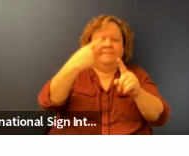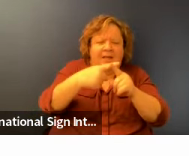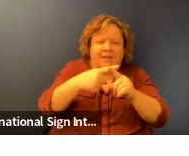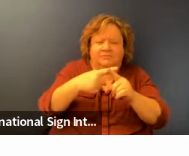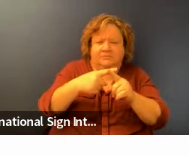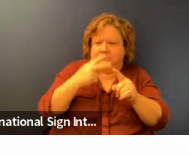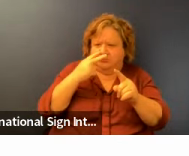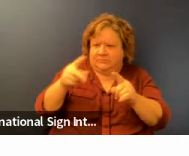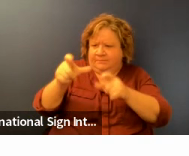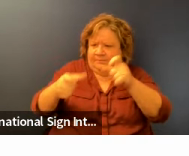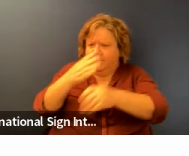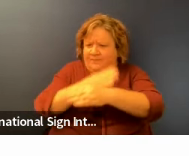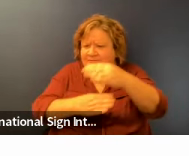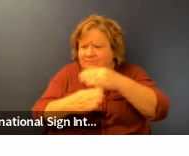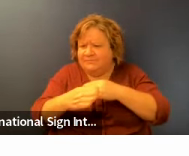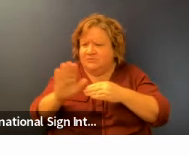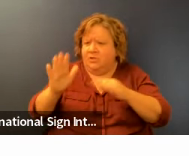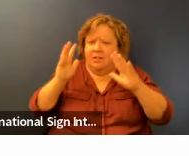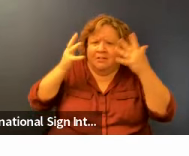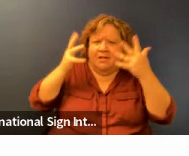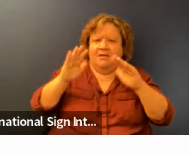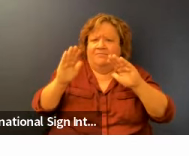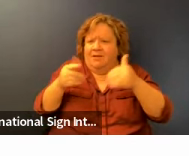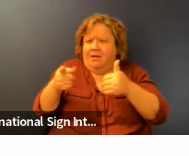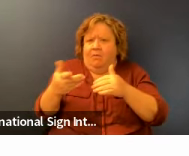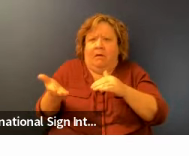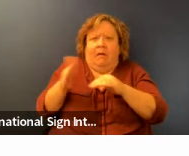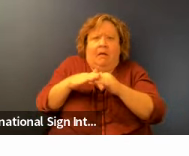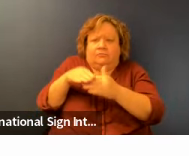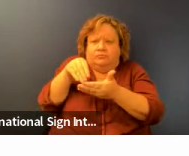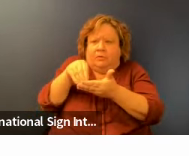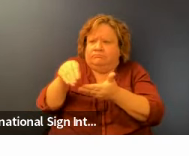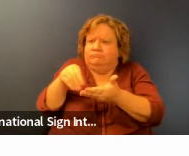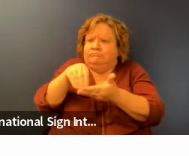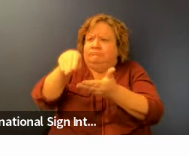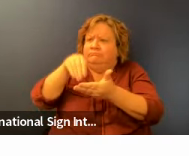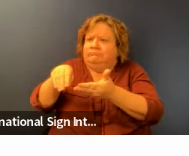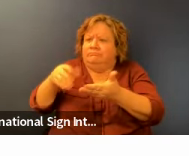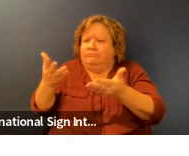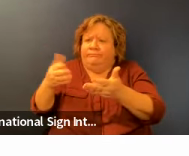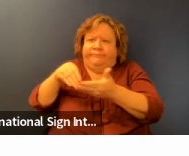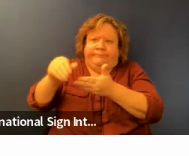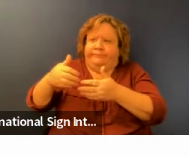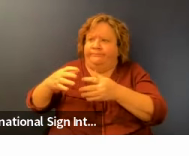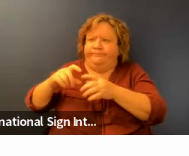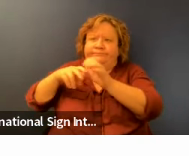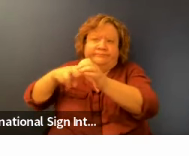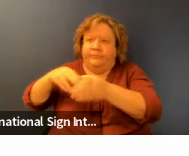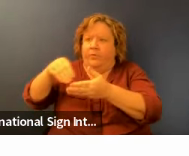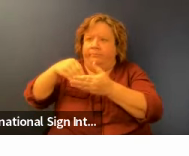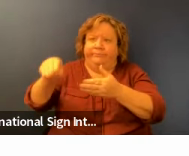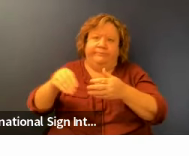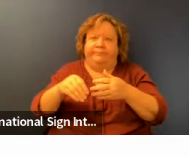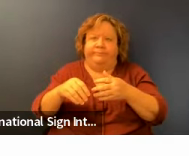or weak coordination results into inefficiencies. And coordination, effective coordination, can